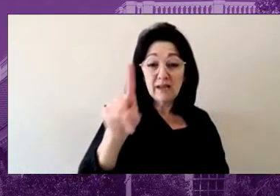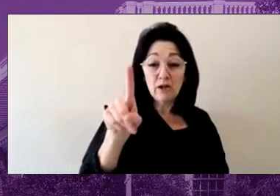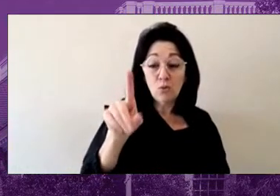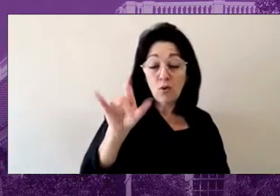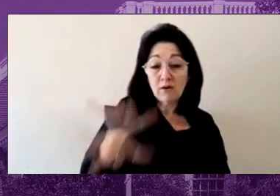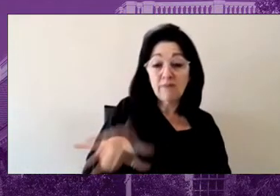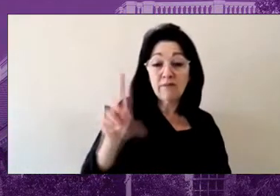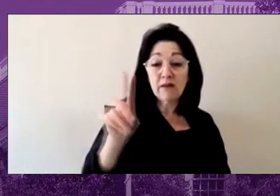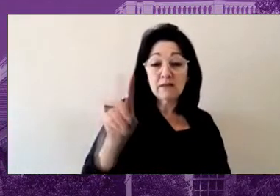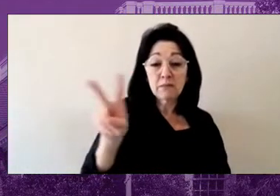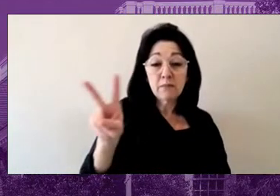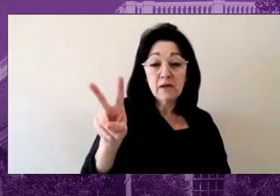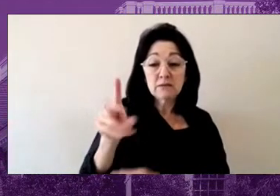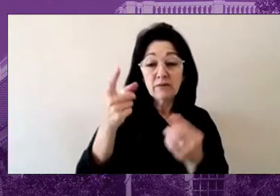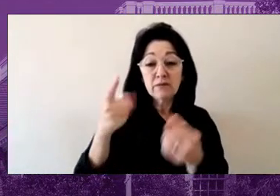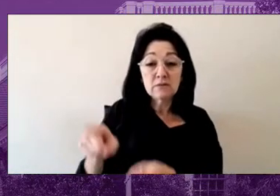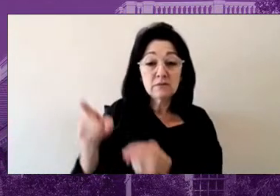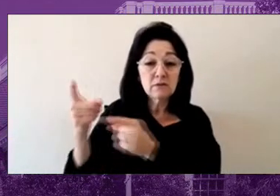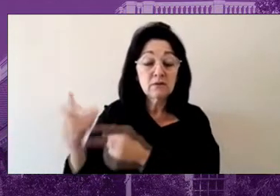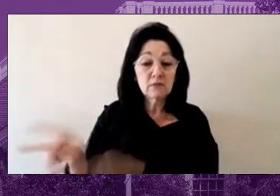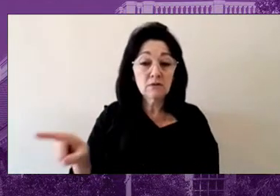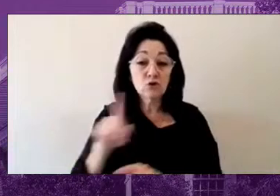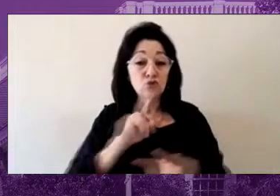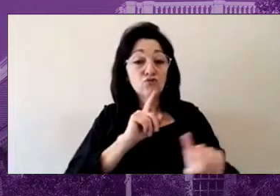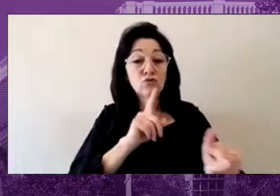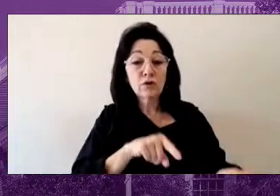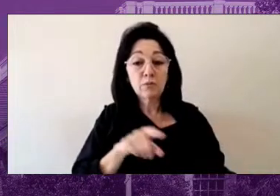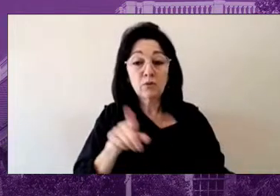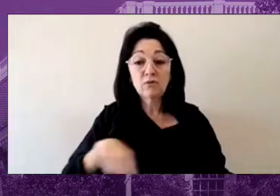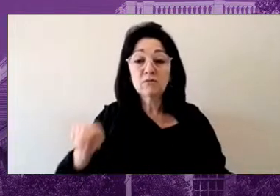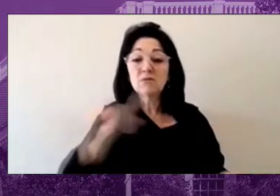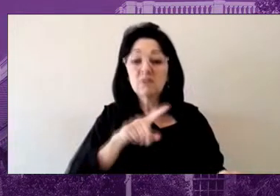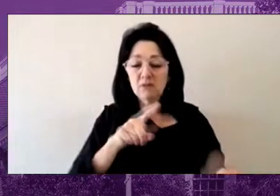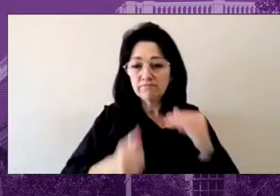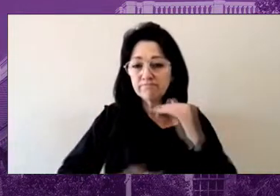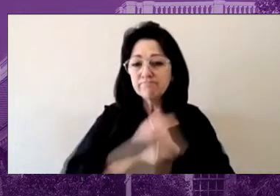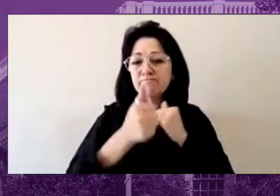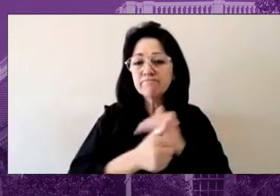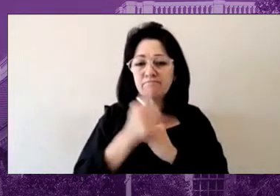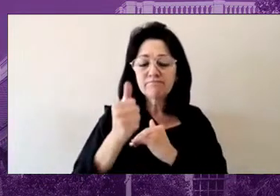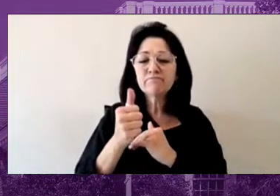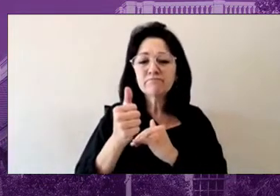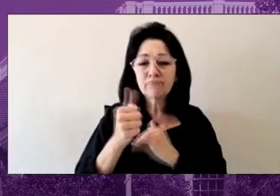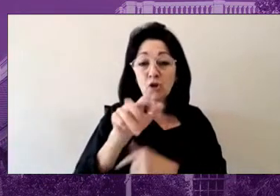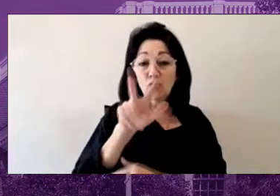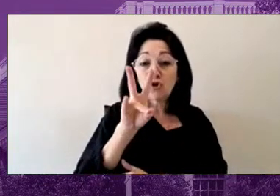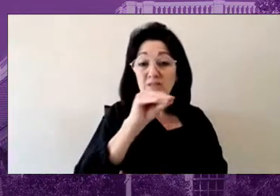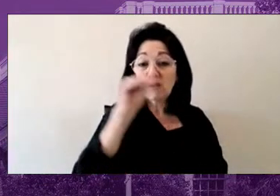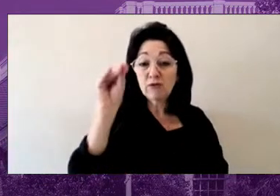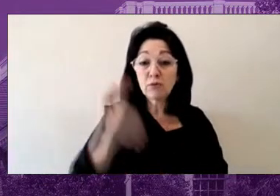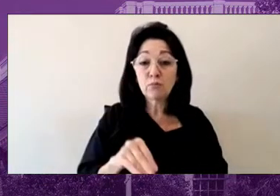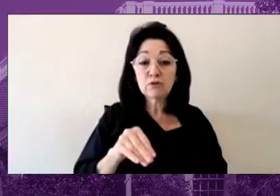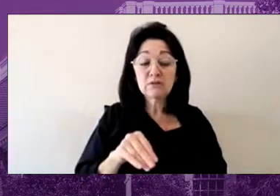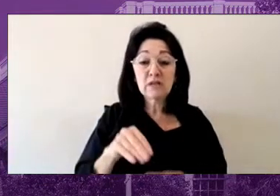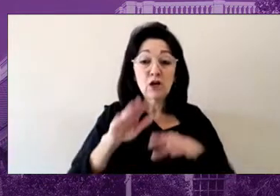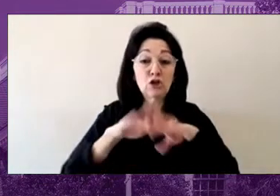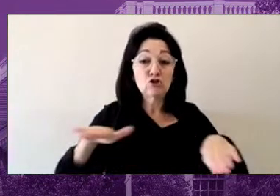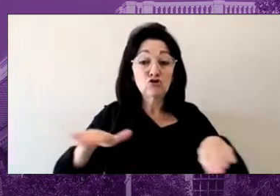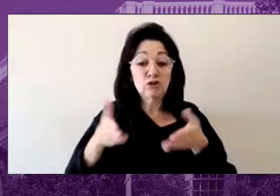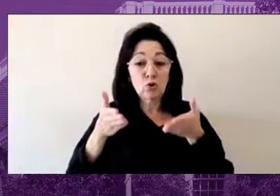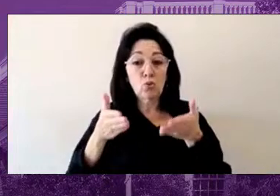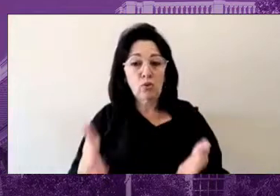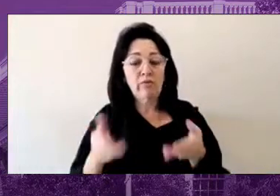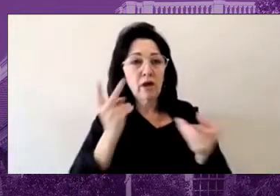violence incidents reported were criminal incidents, of which 37% had children present and